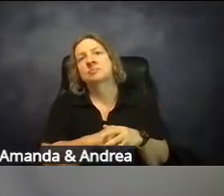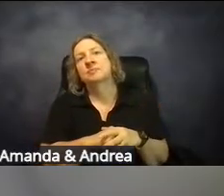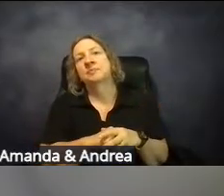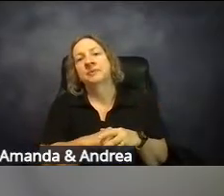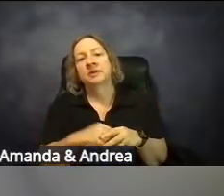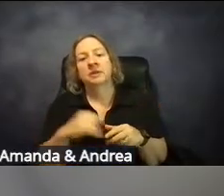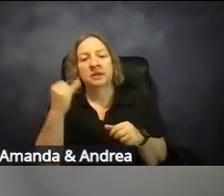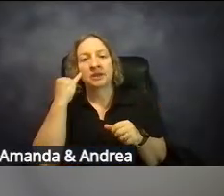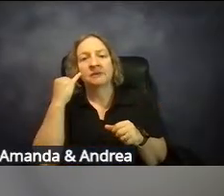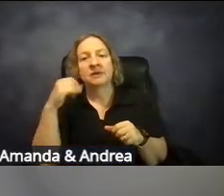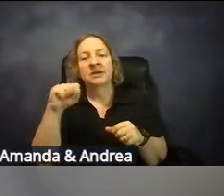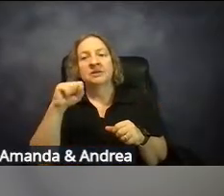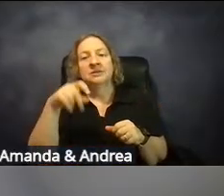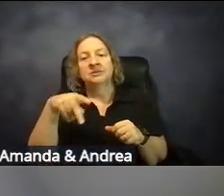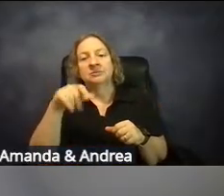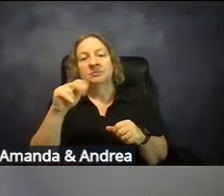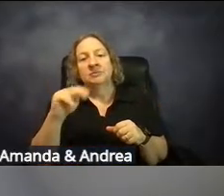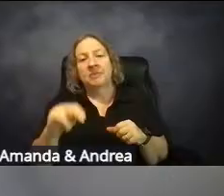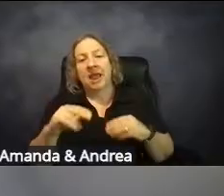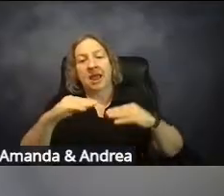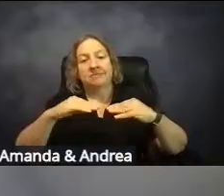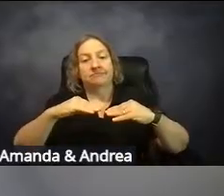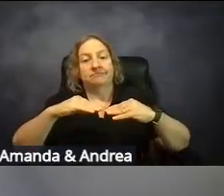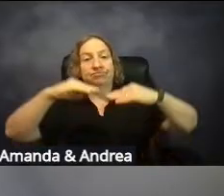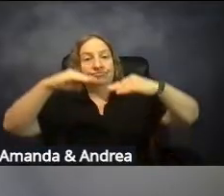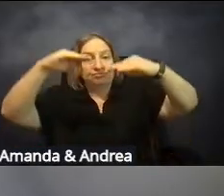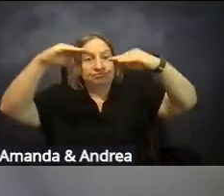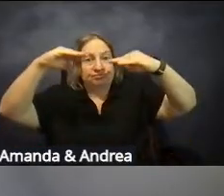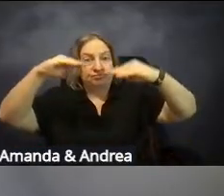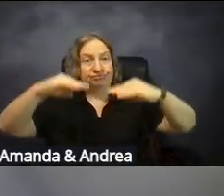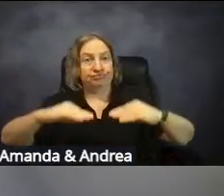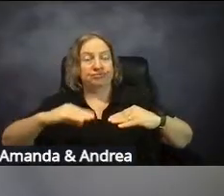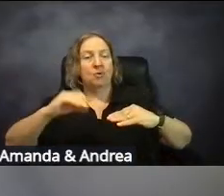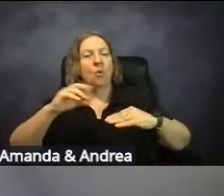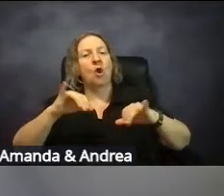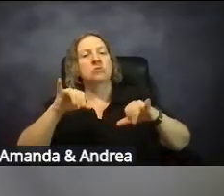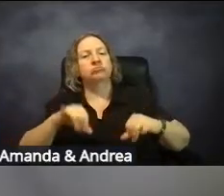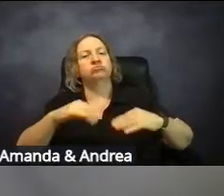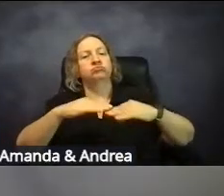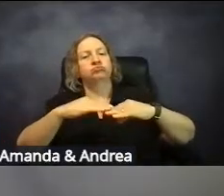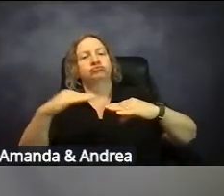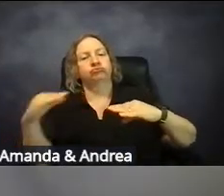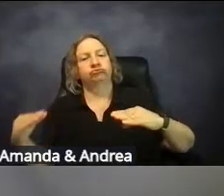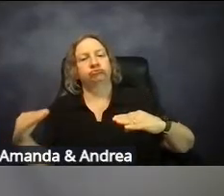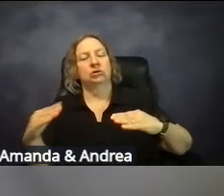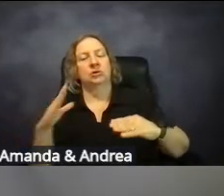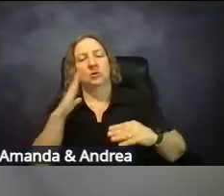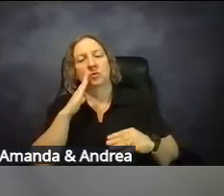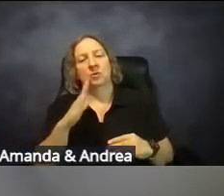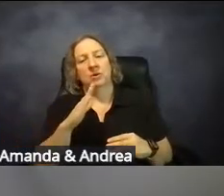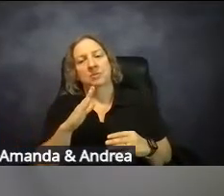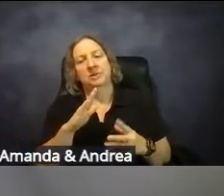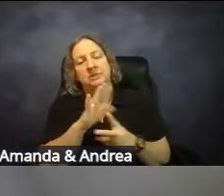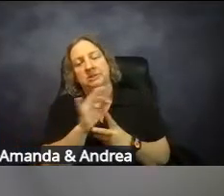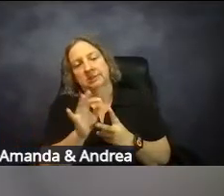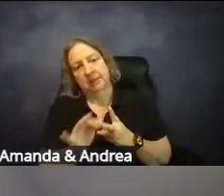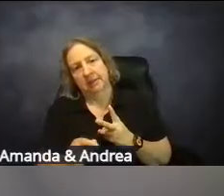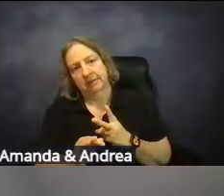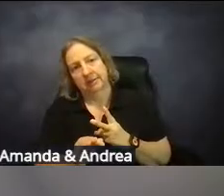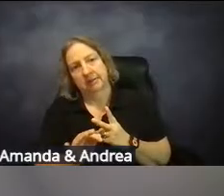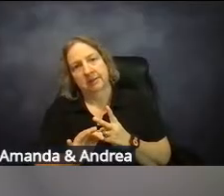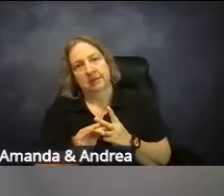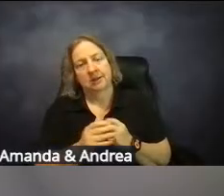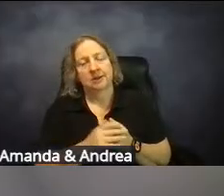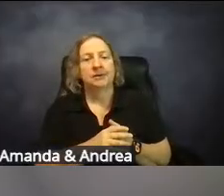movable span or a fixed span bridge of 116 feet will be the selected